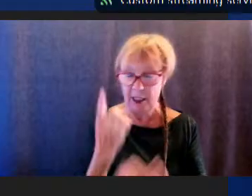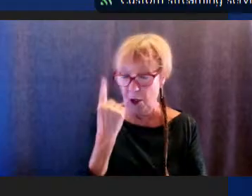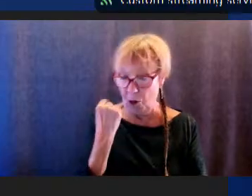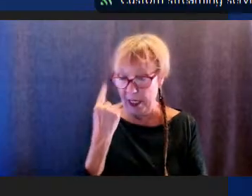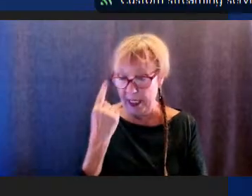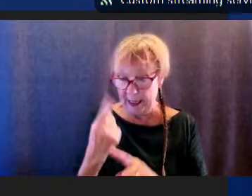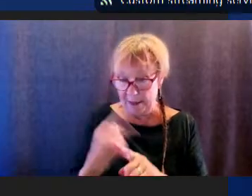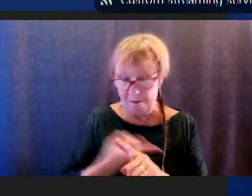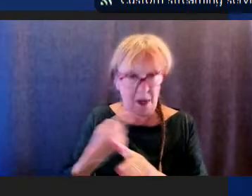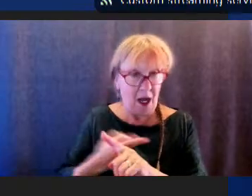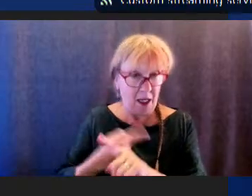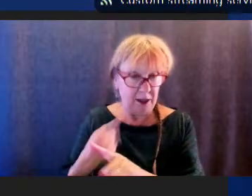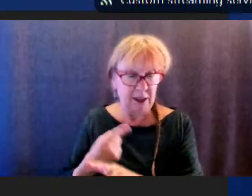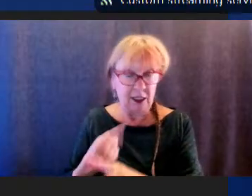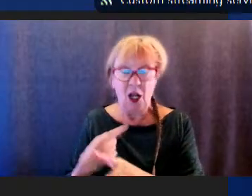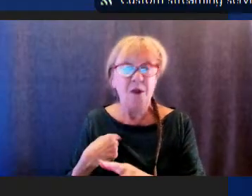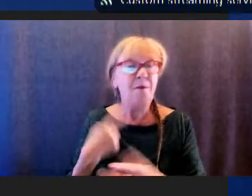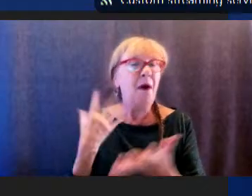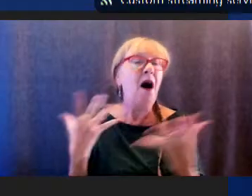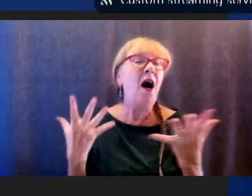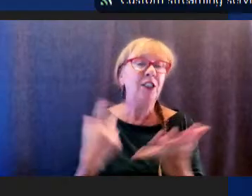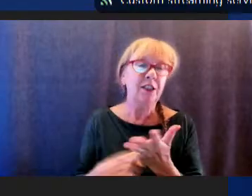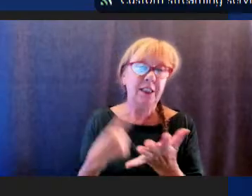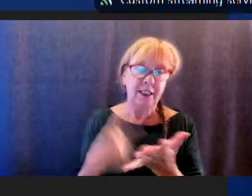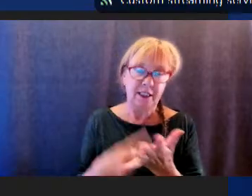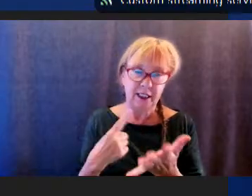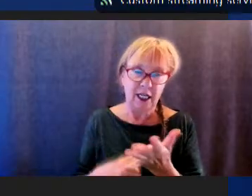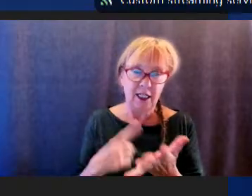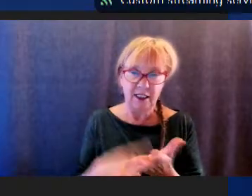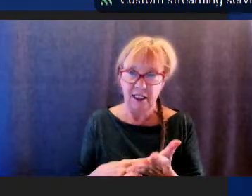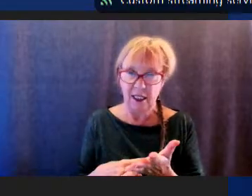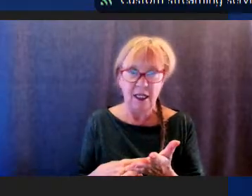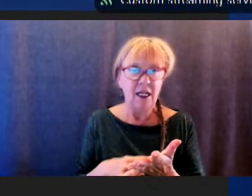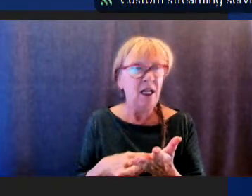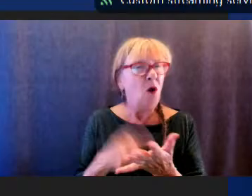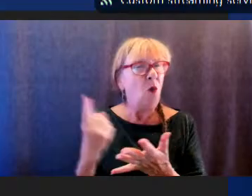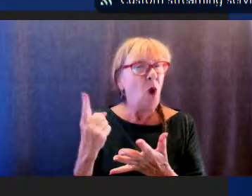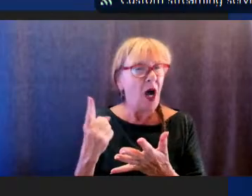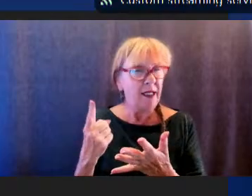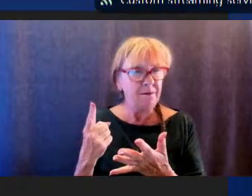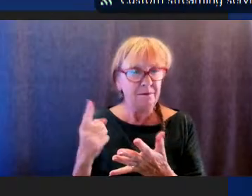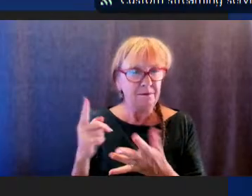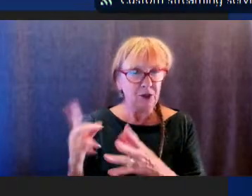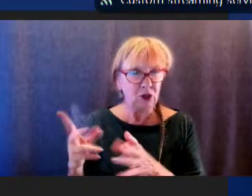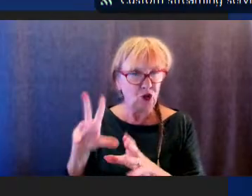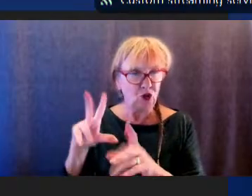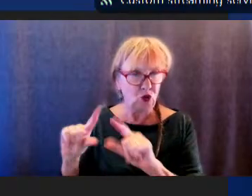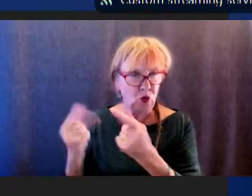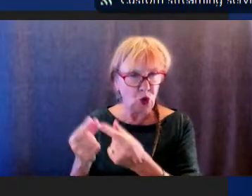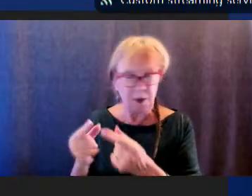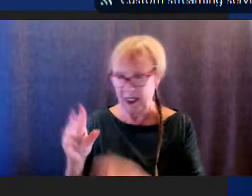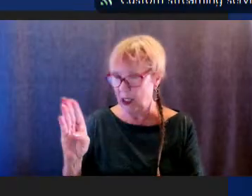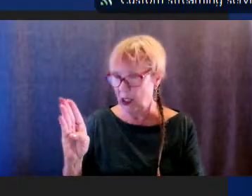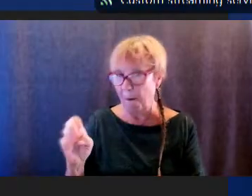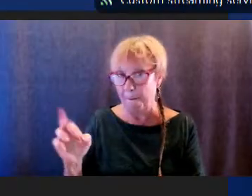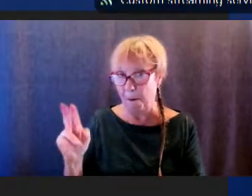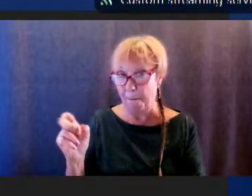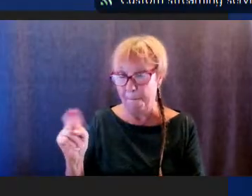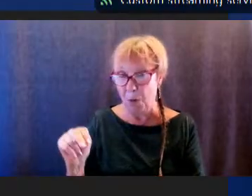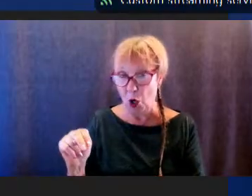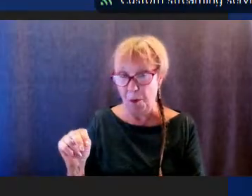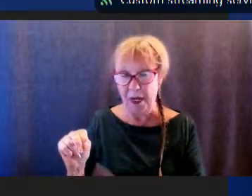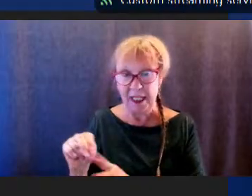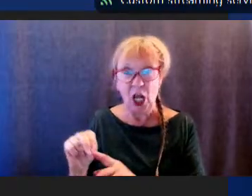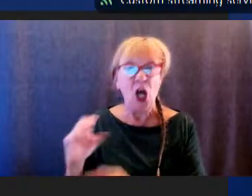efforts across the county, including the Blue Ribbon Commission formed by Supervisor Horvath, which supported and adopted this